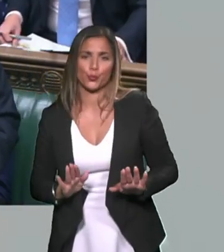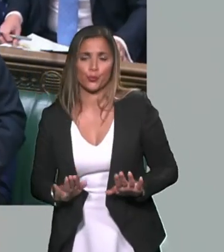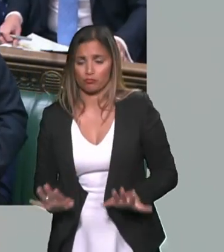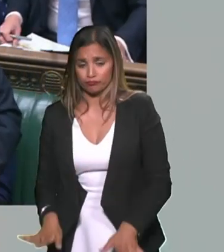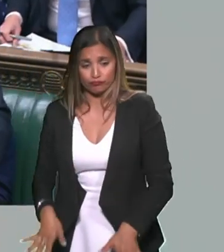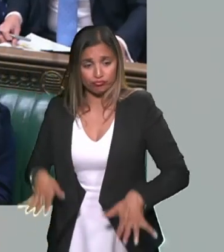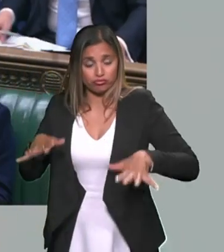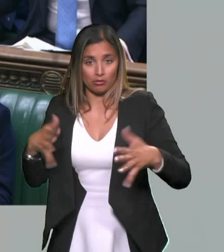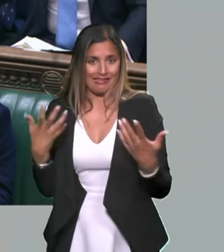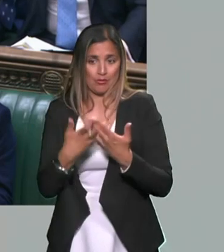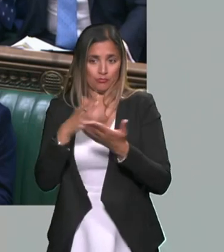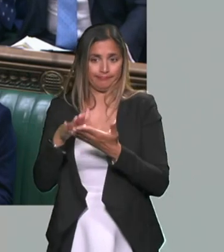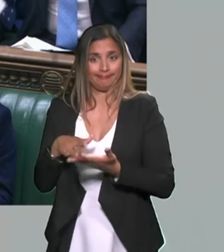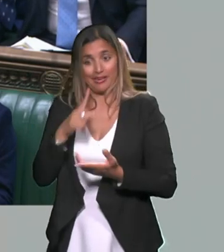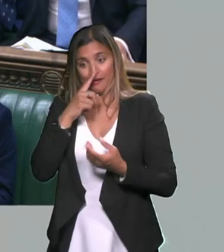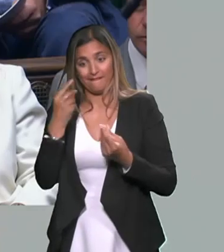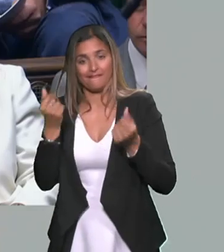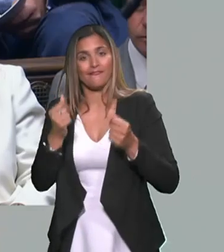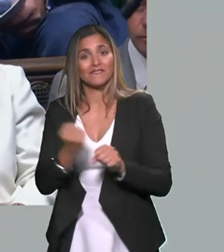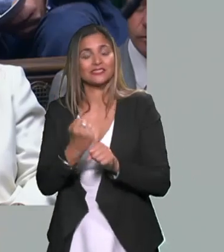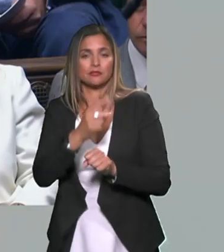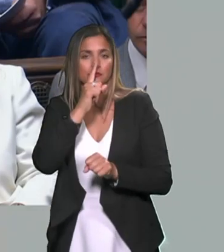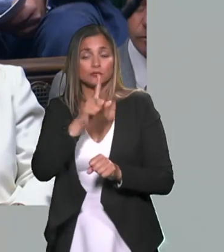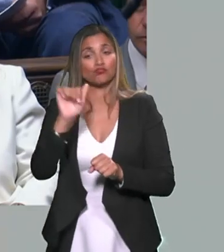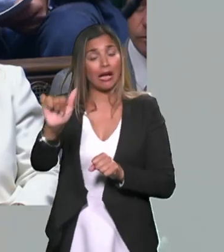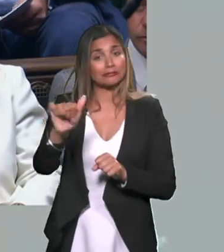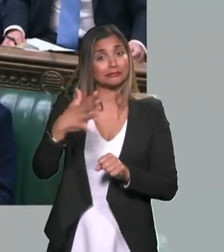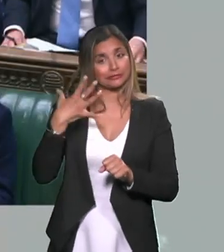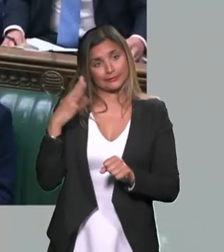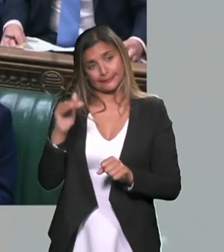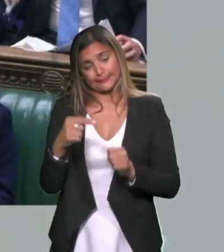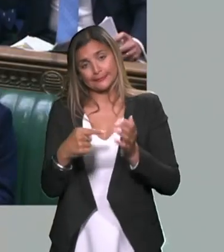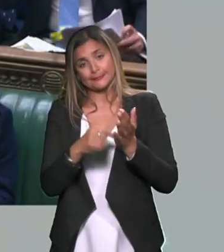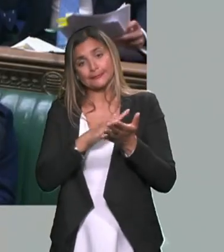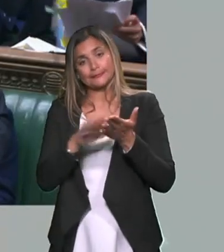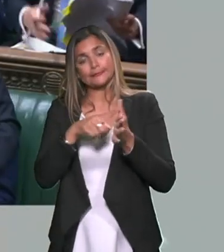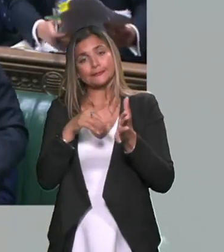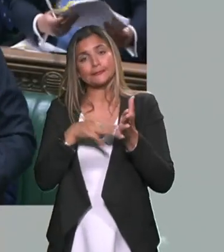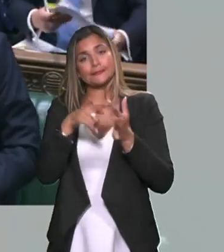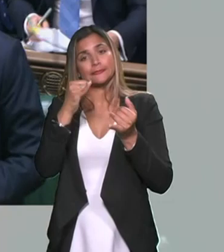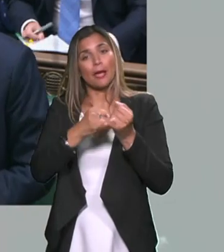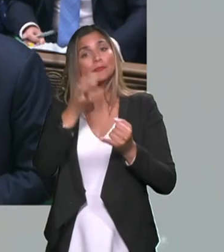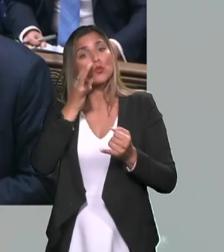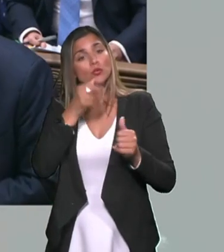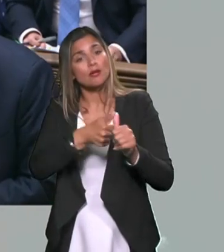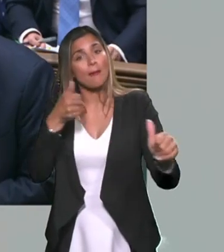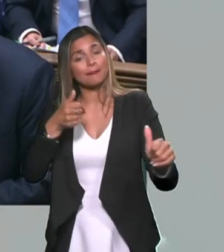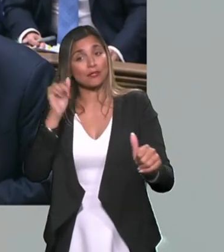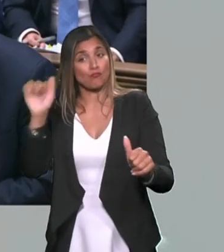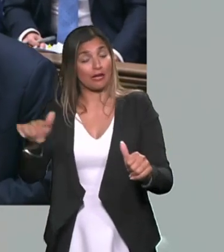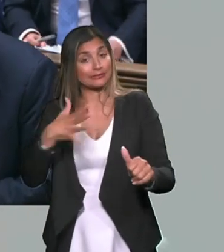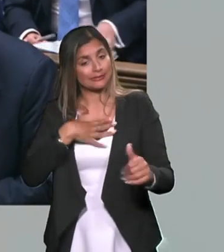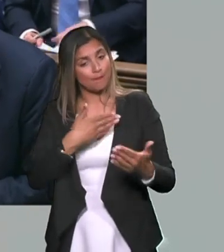flooding. But she's absolutely right in wanting to put more pressure on Thames Water to try to come up with